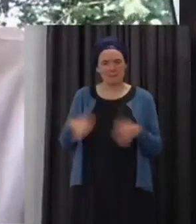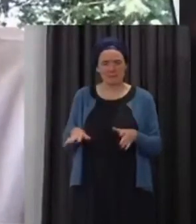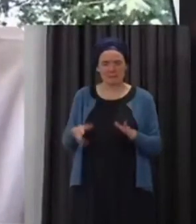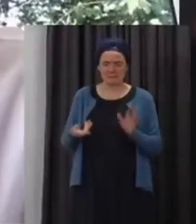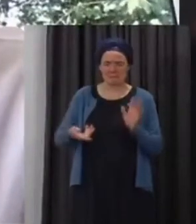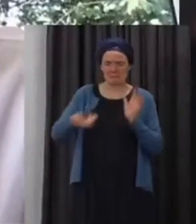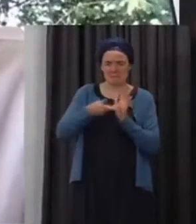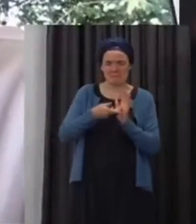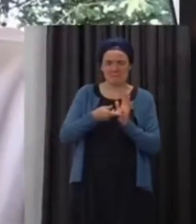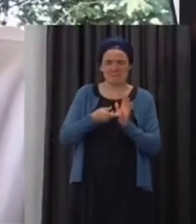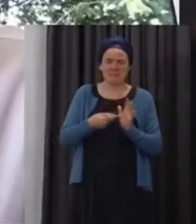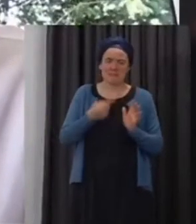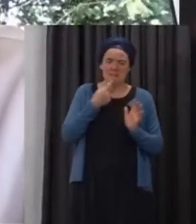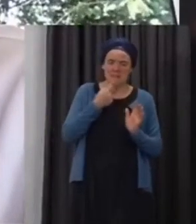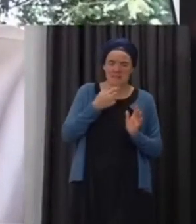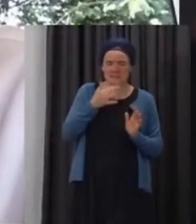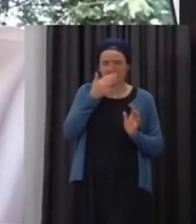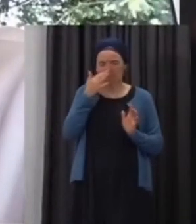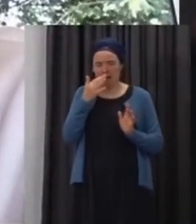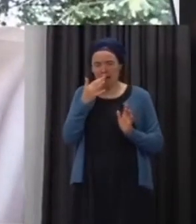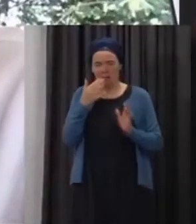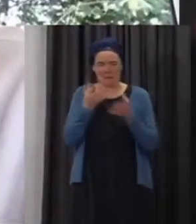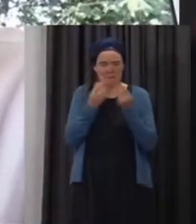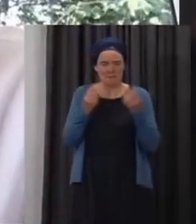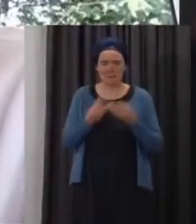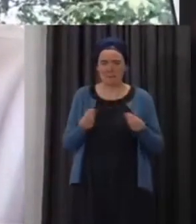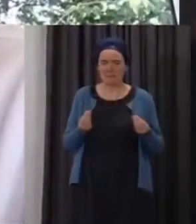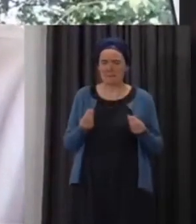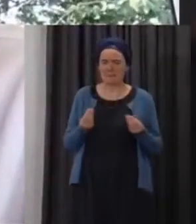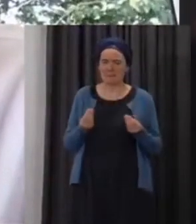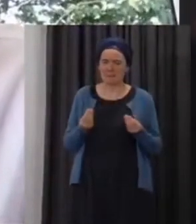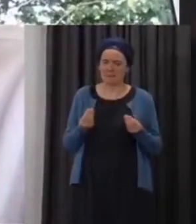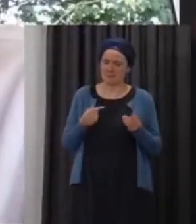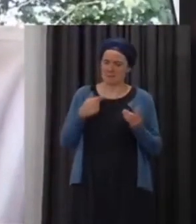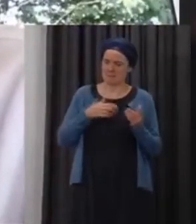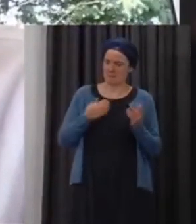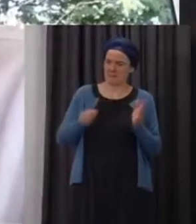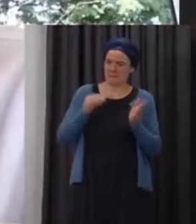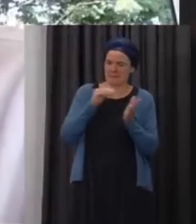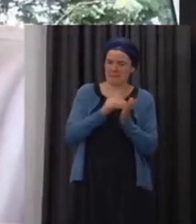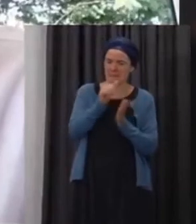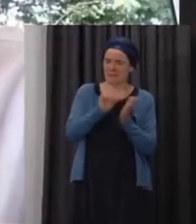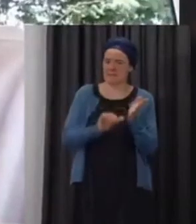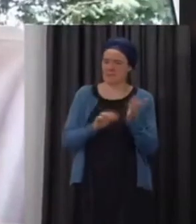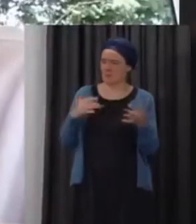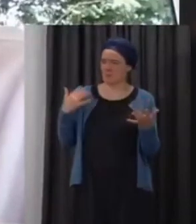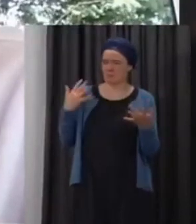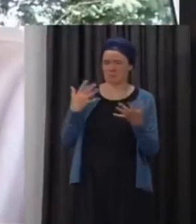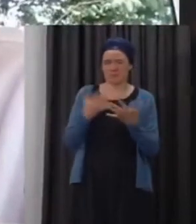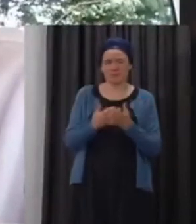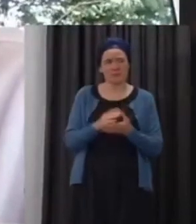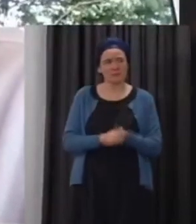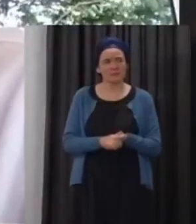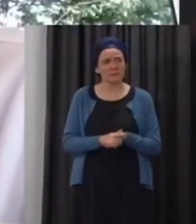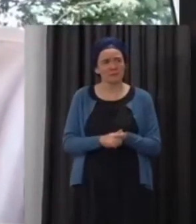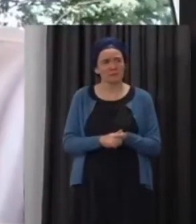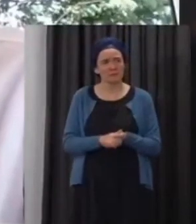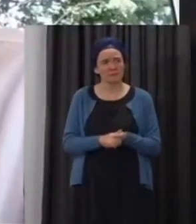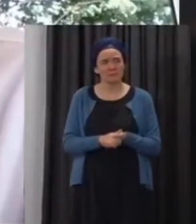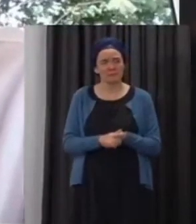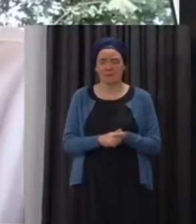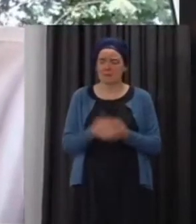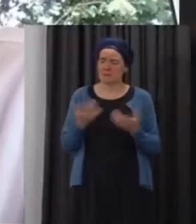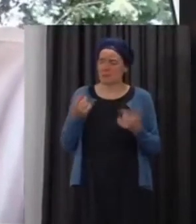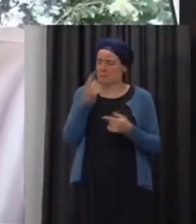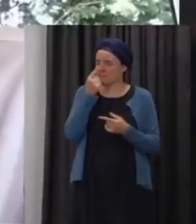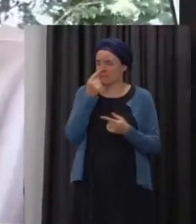there not a concern that taking the cautious approach on this is not in the interest of public safety, and that in this period, hundreds of people have been potentially